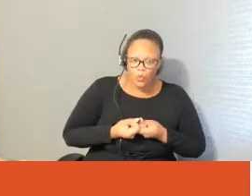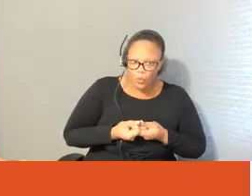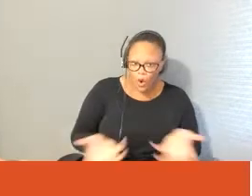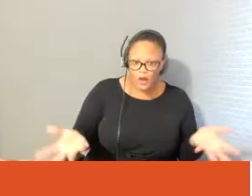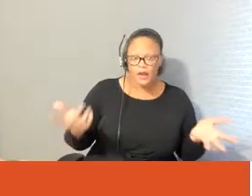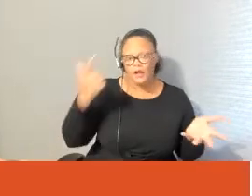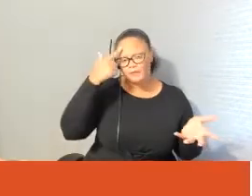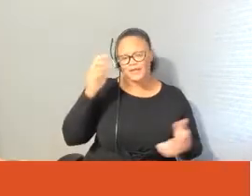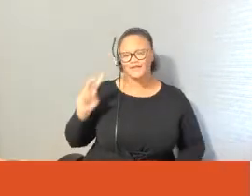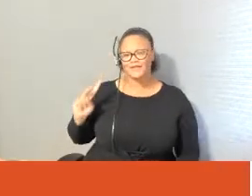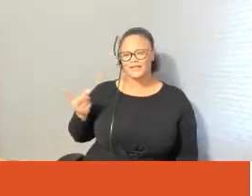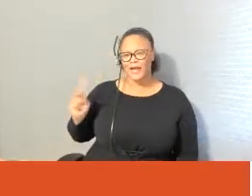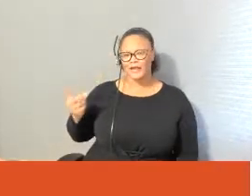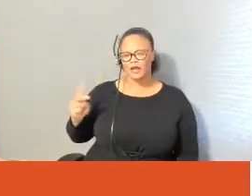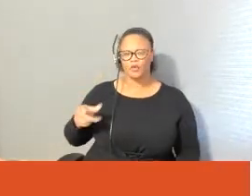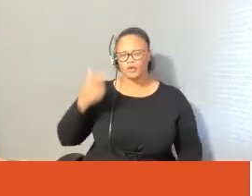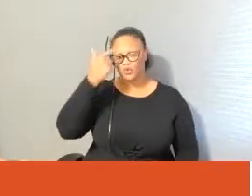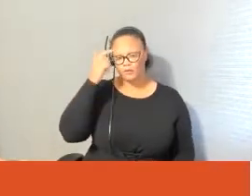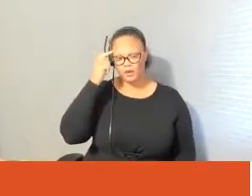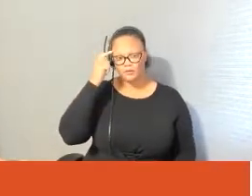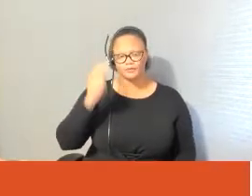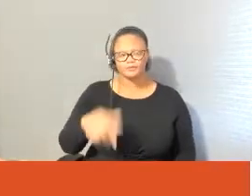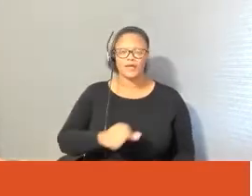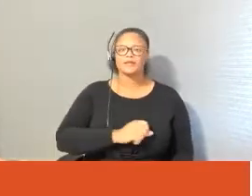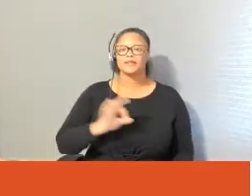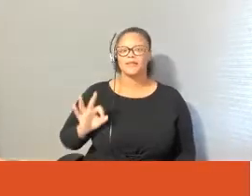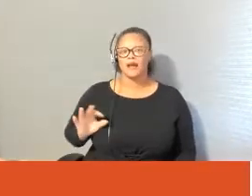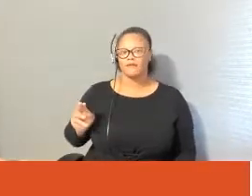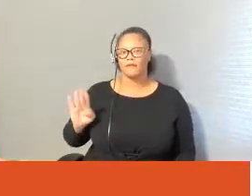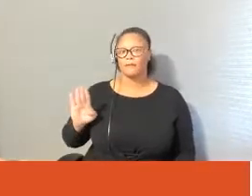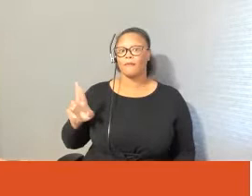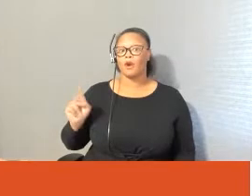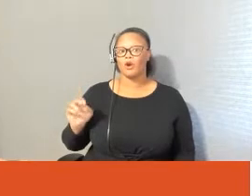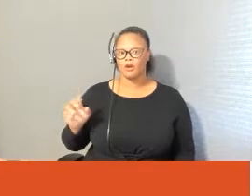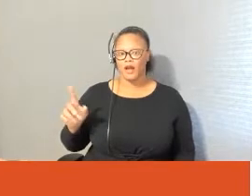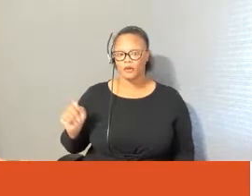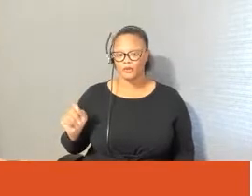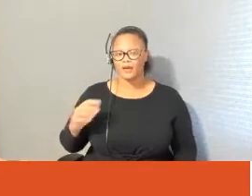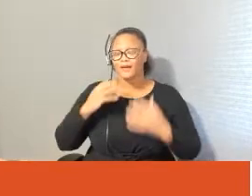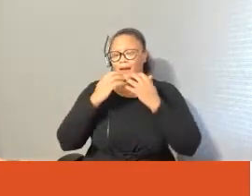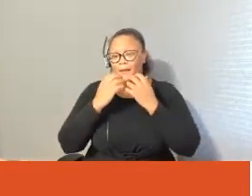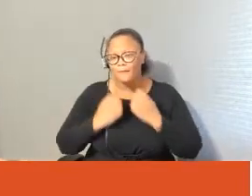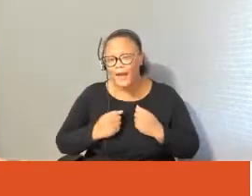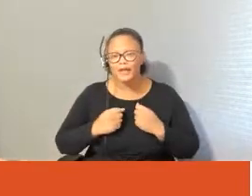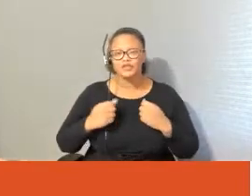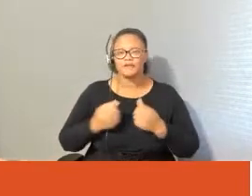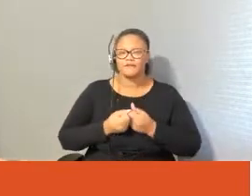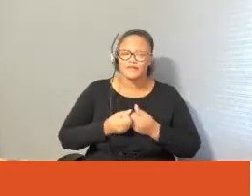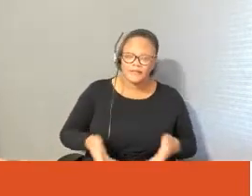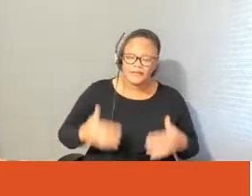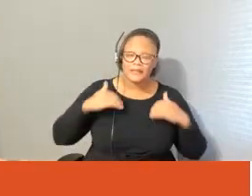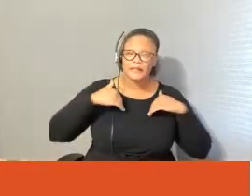of secondary trauma. Staff burnout, compassion fatigue, just being worn